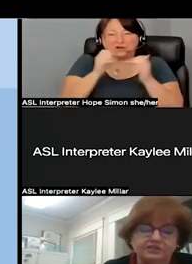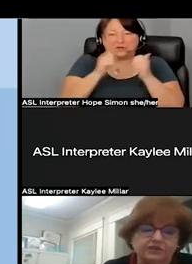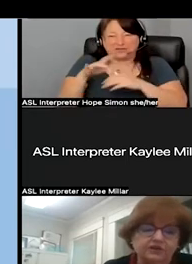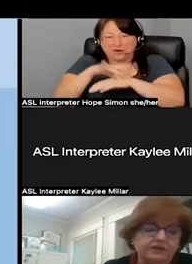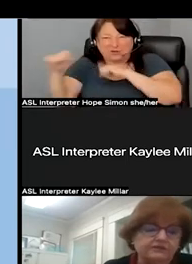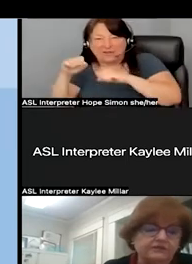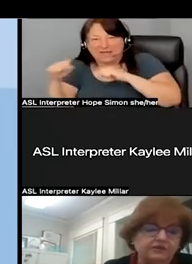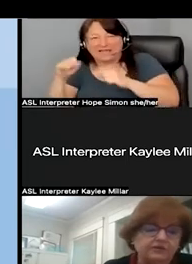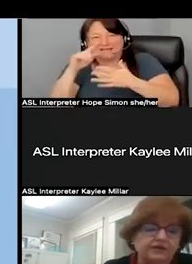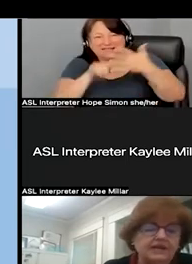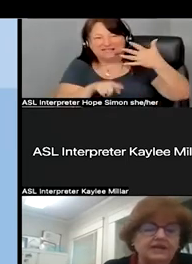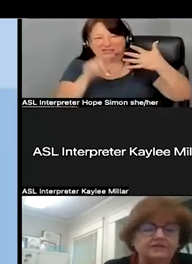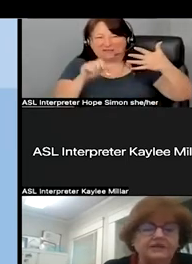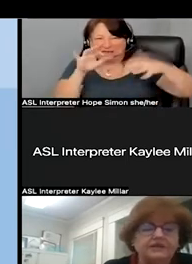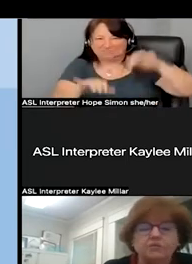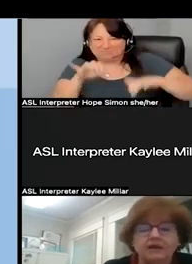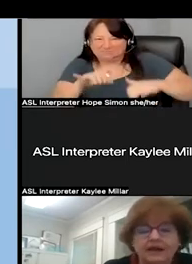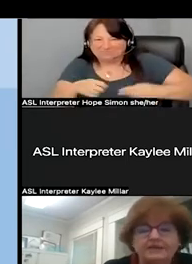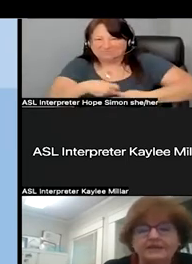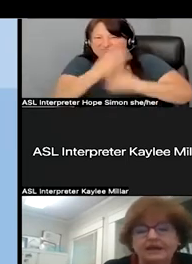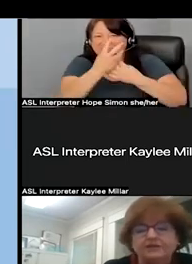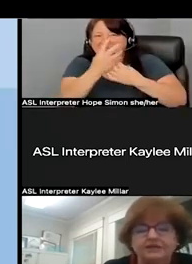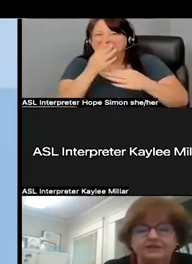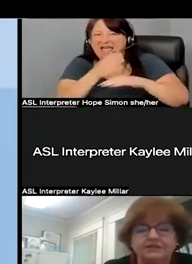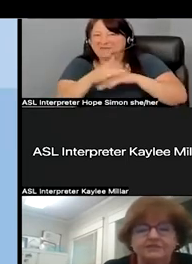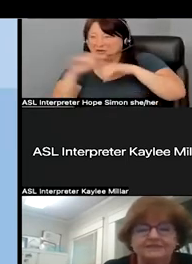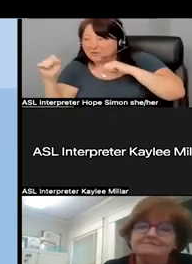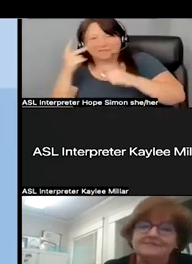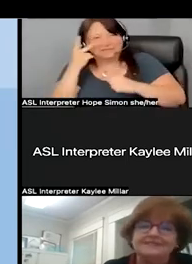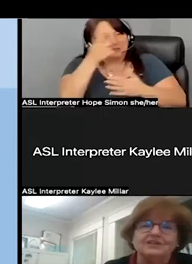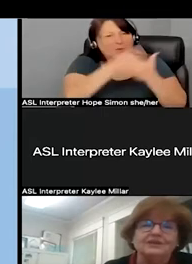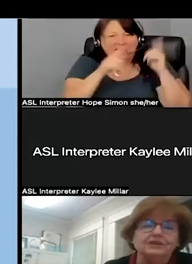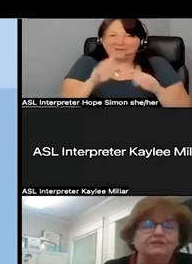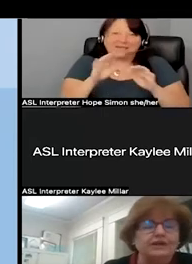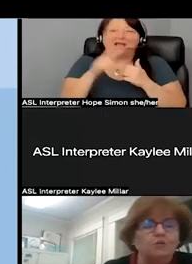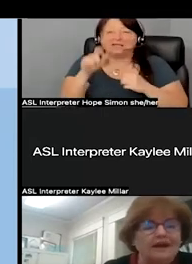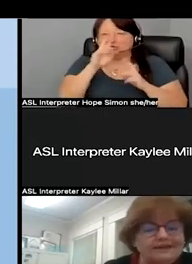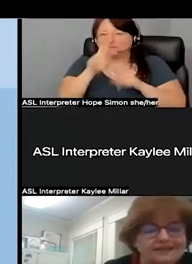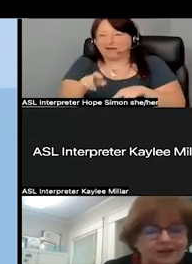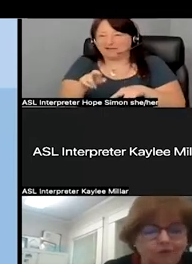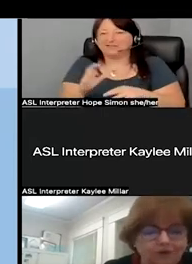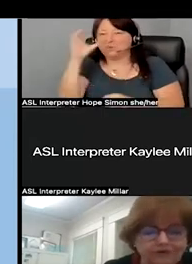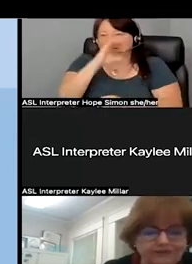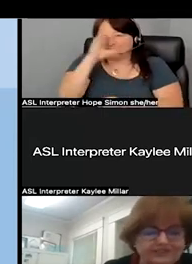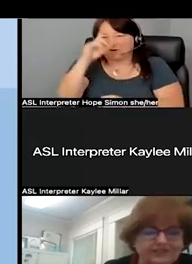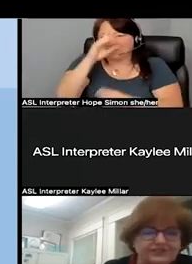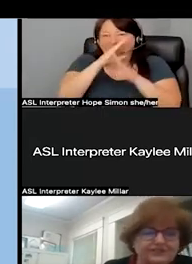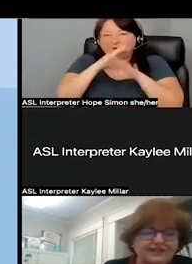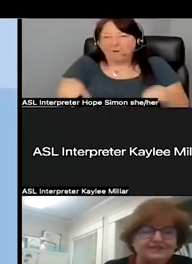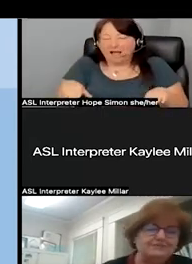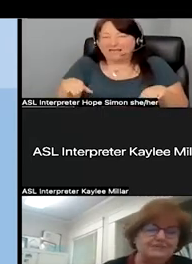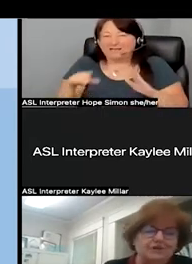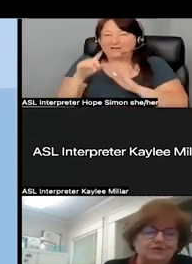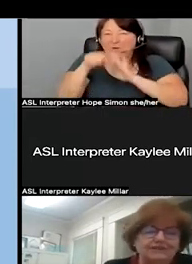sites that you can go to after that earthquake to find out what happened and how you need to respond. So we look for a quiet quarter for this year